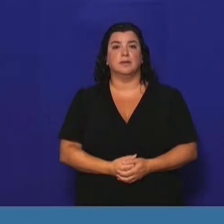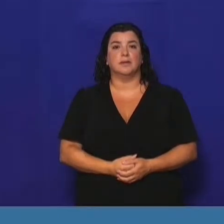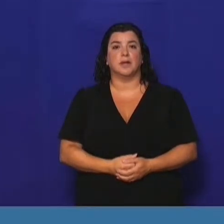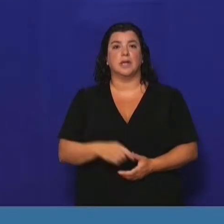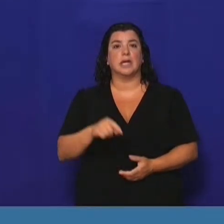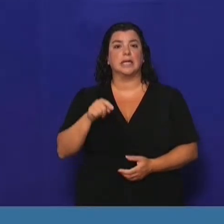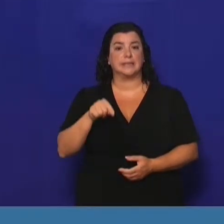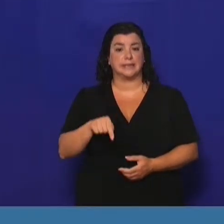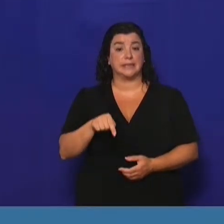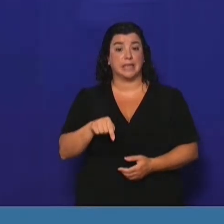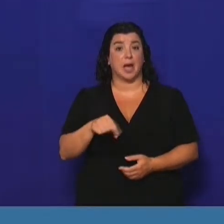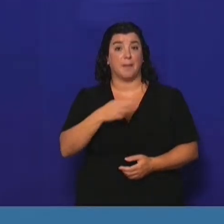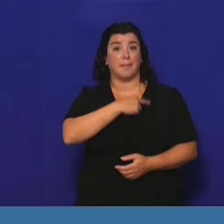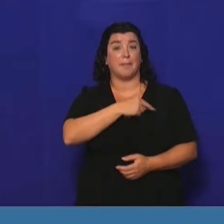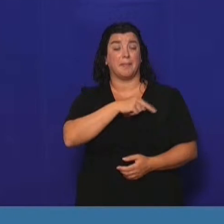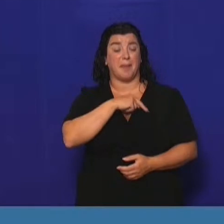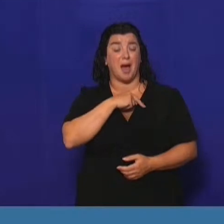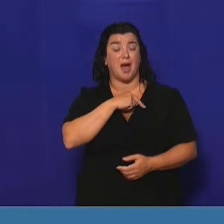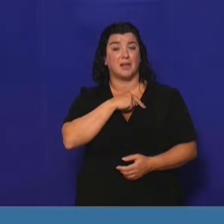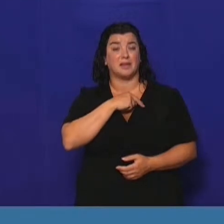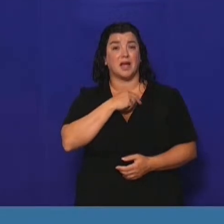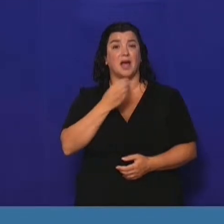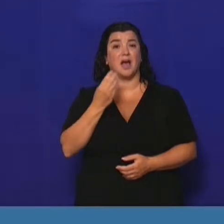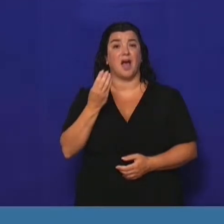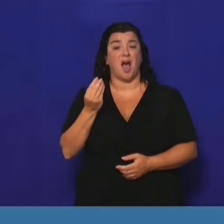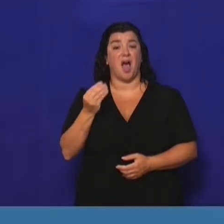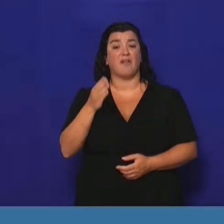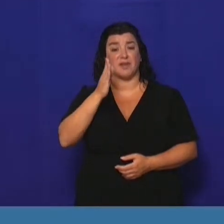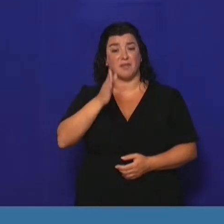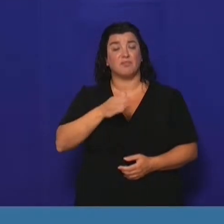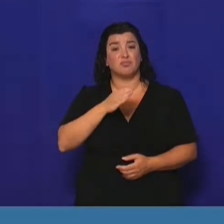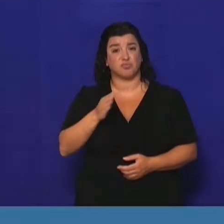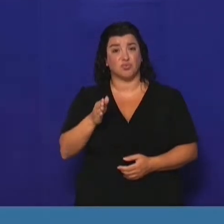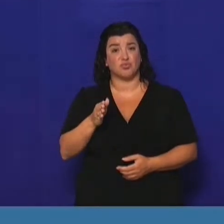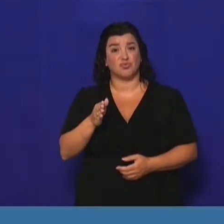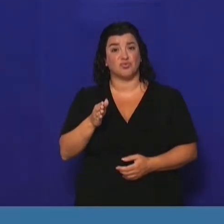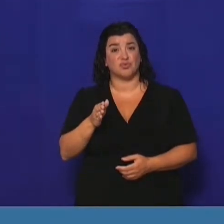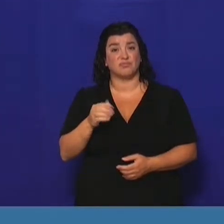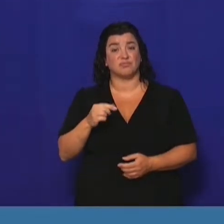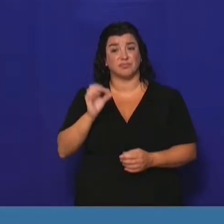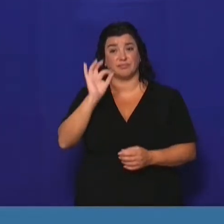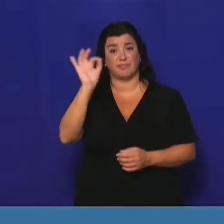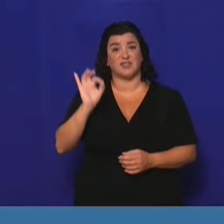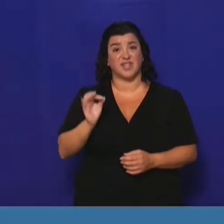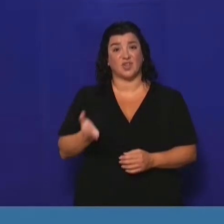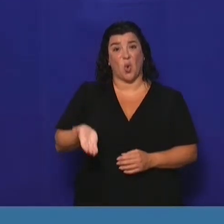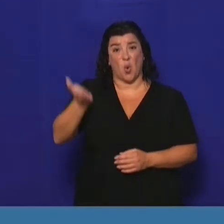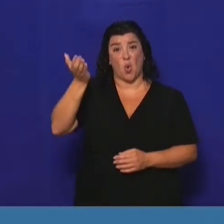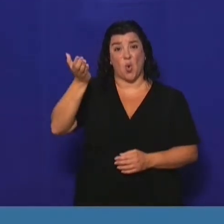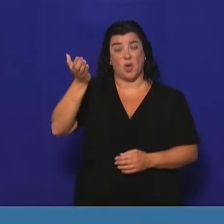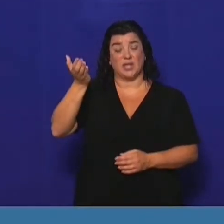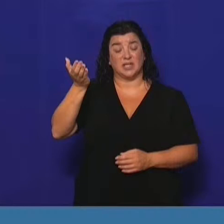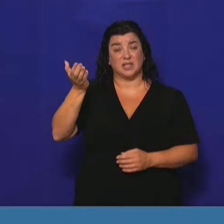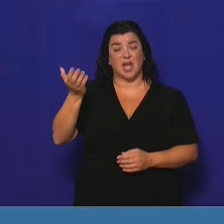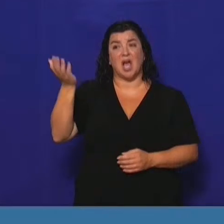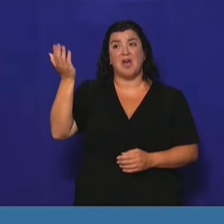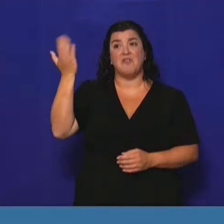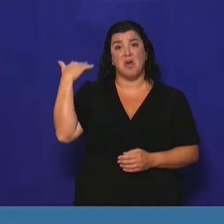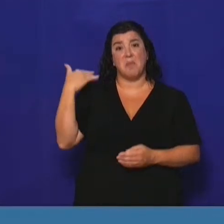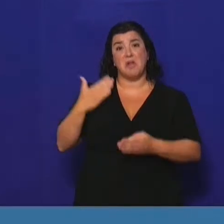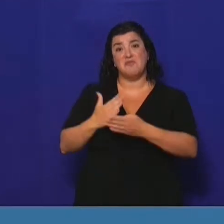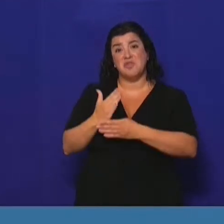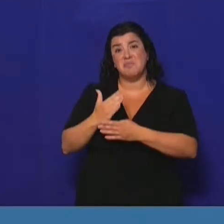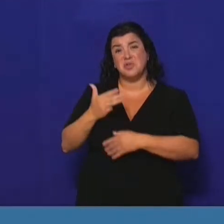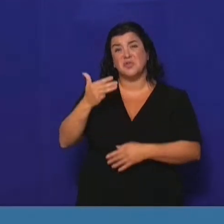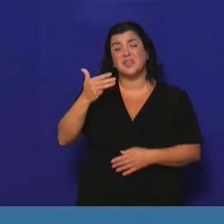għolja. Fil-bidu ir-rata tagħna kienet baxxa fejn infatti fl-ewwel phase kellna biss 9 każijiet li